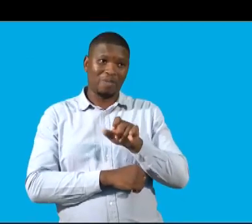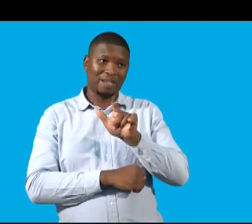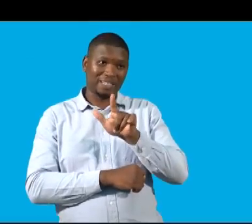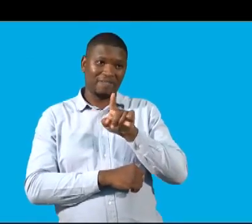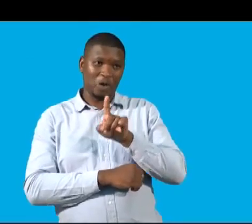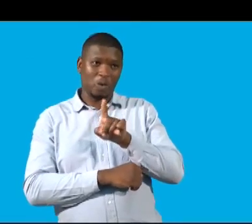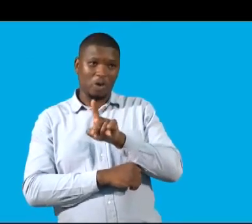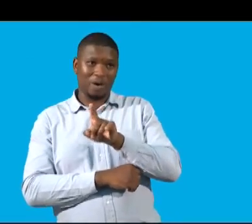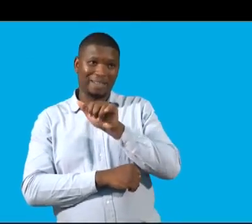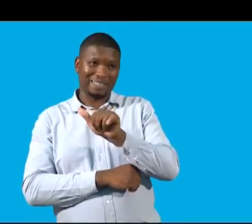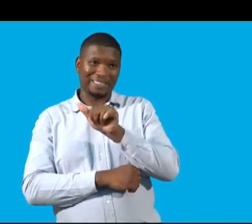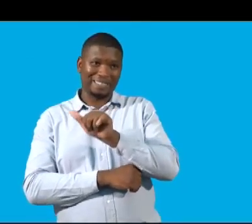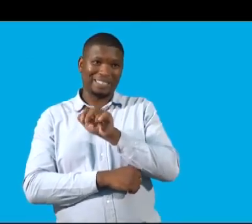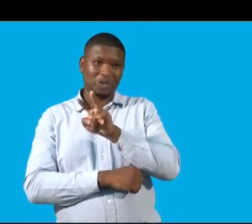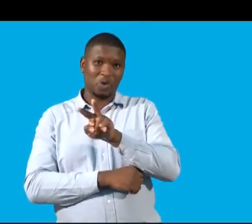be